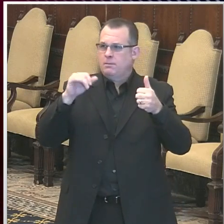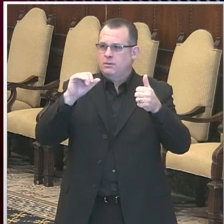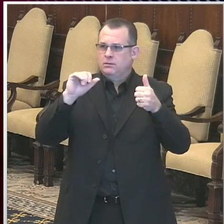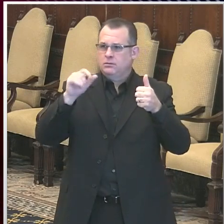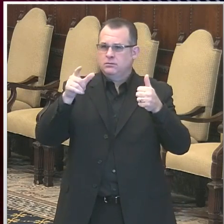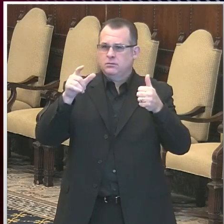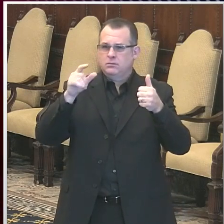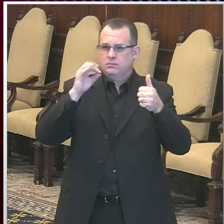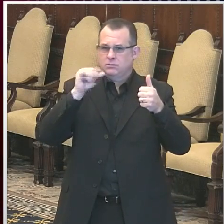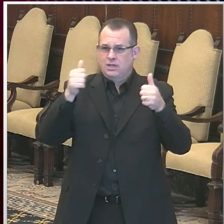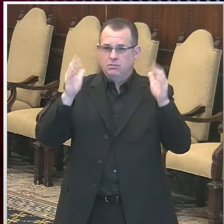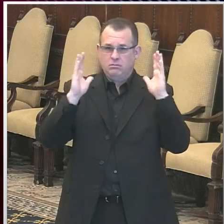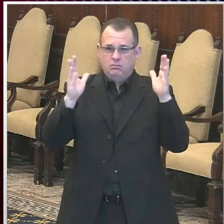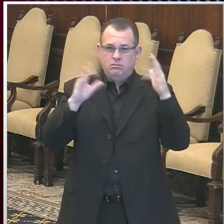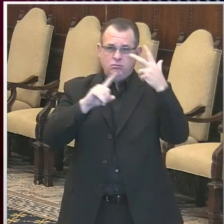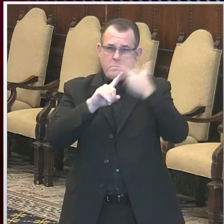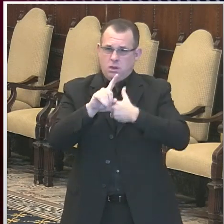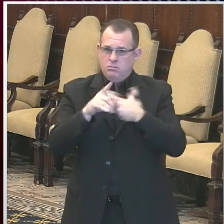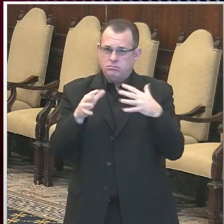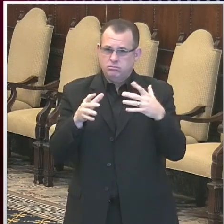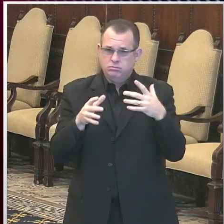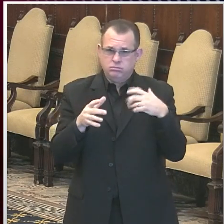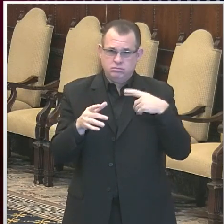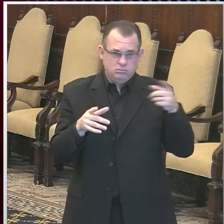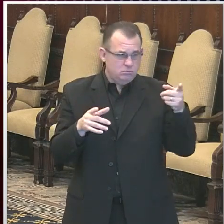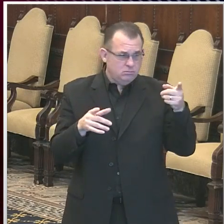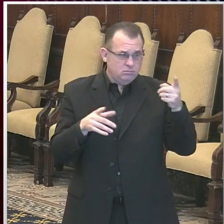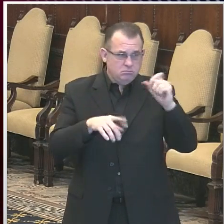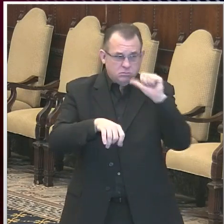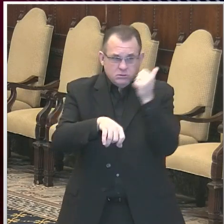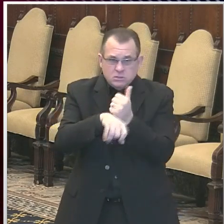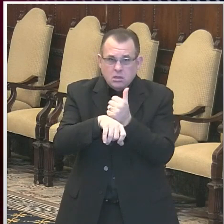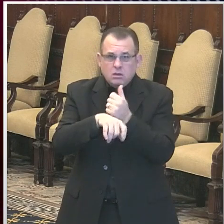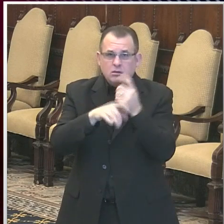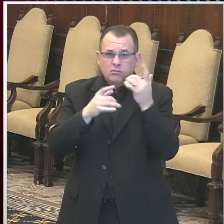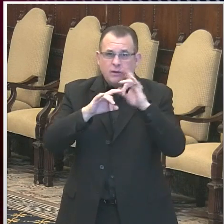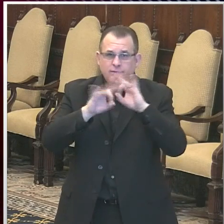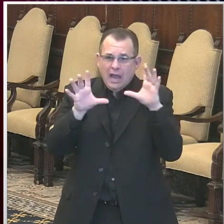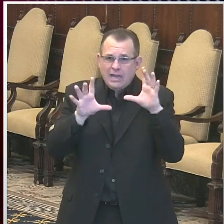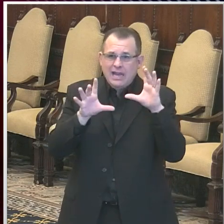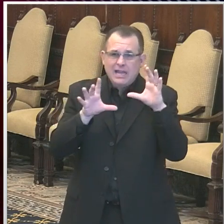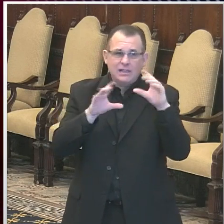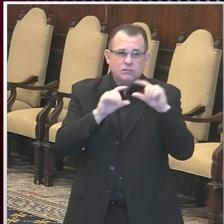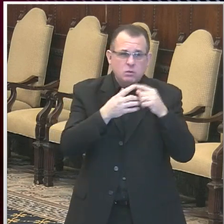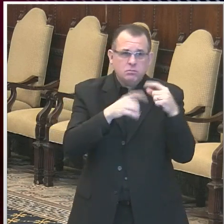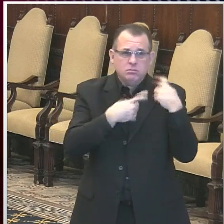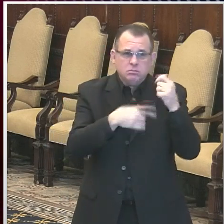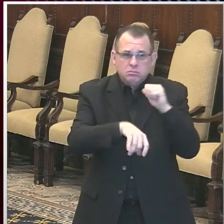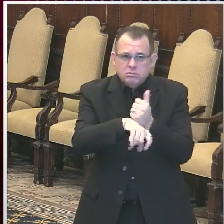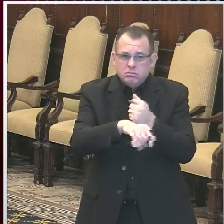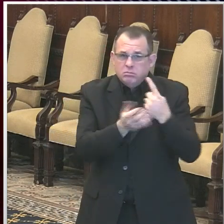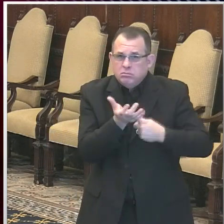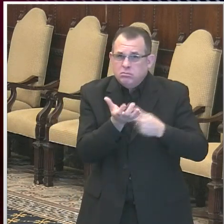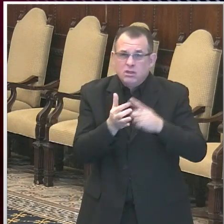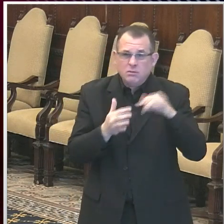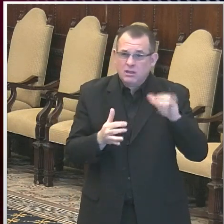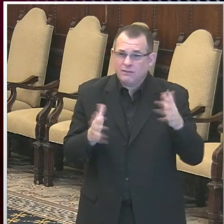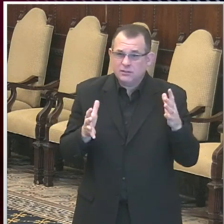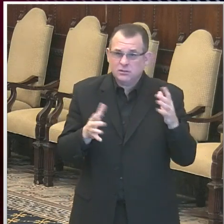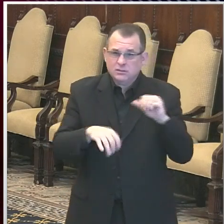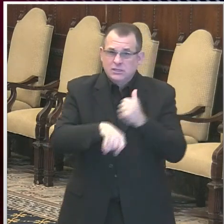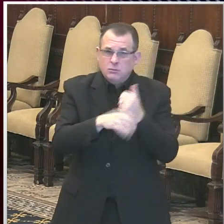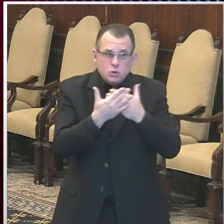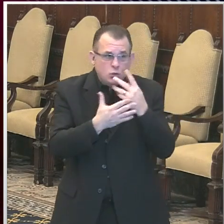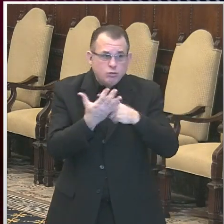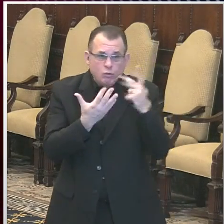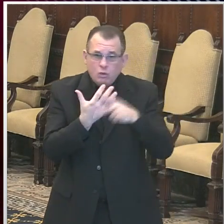a new violence prevention program in any way? Have you talked about that with her? Is that something that's coming